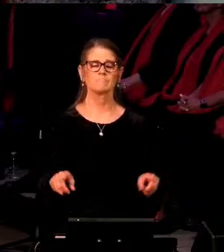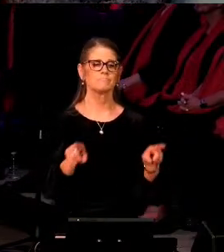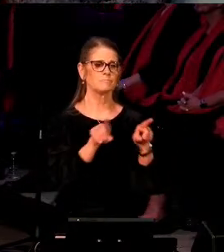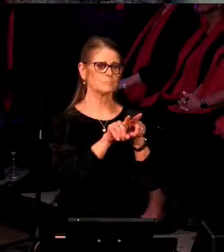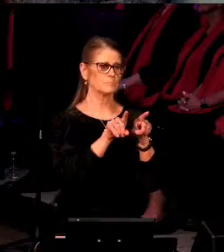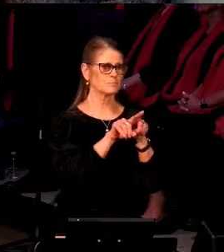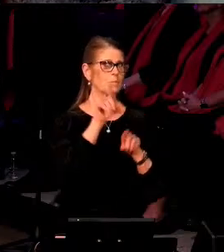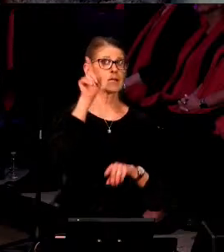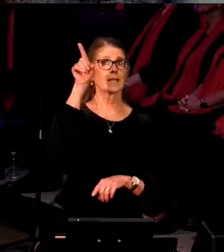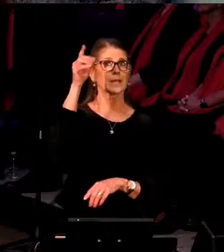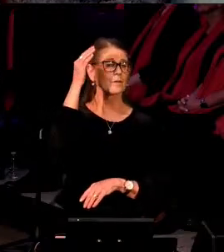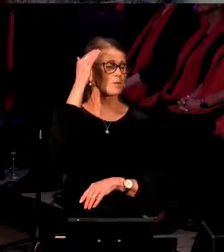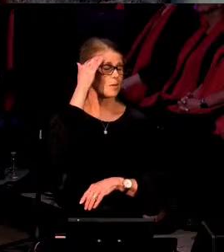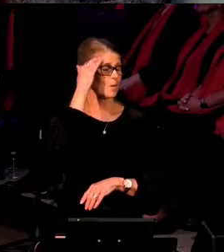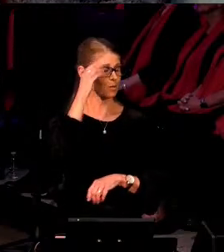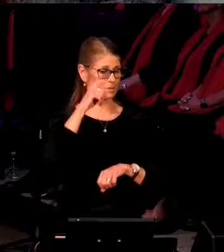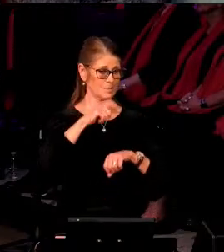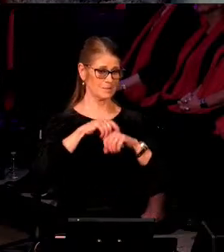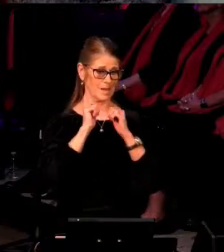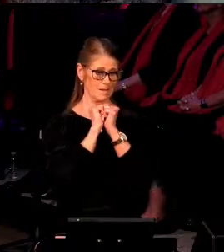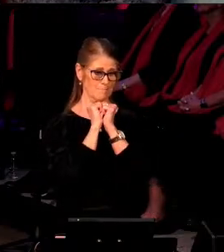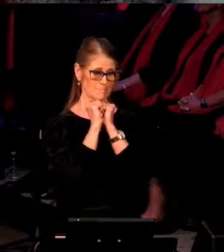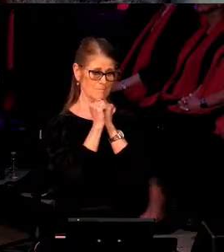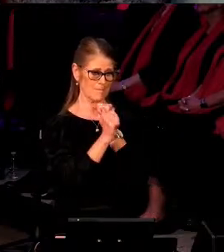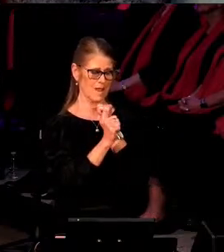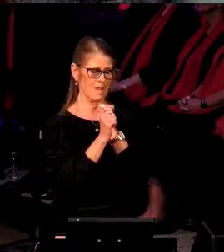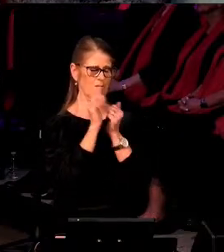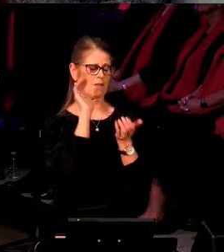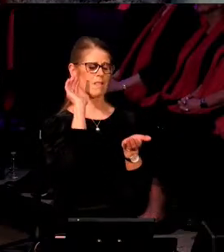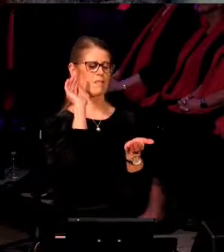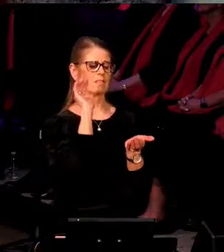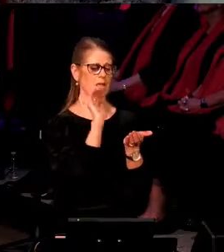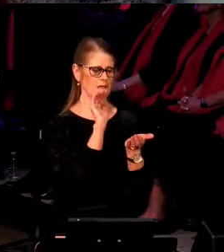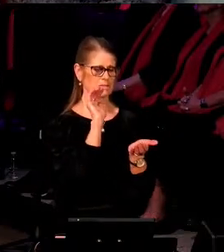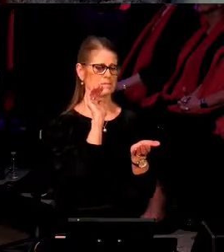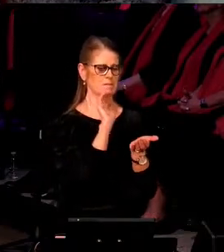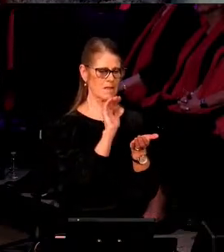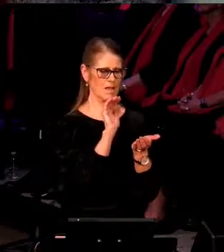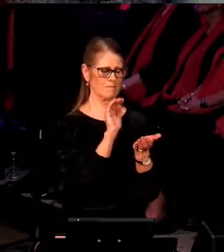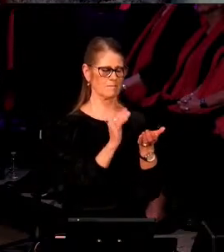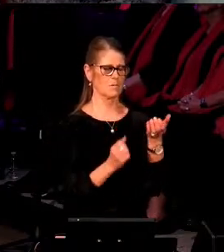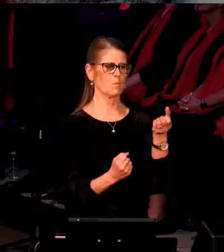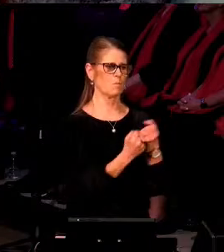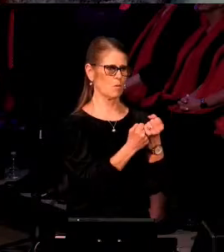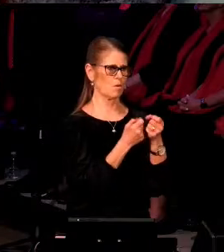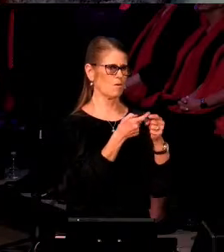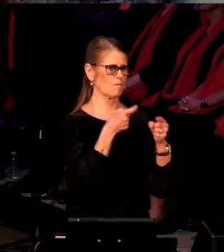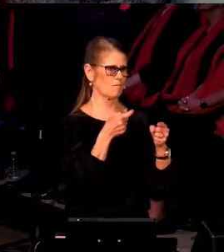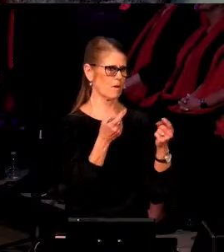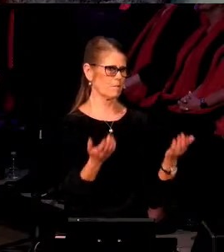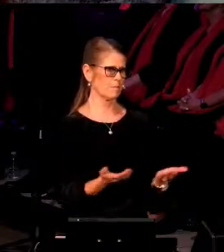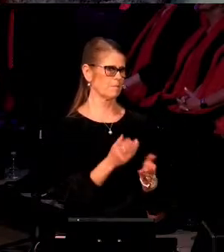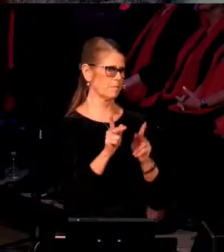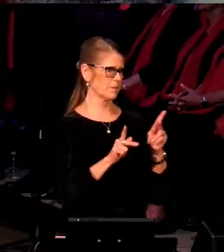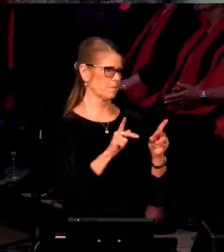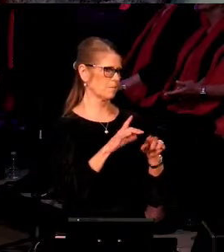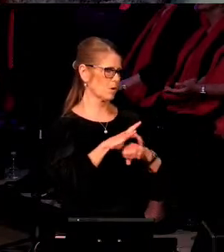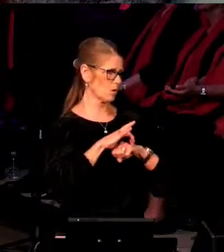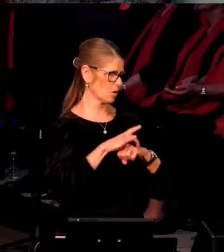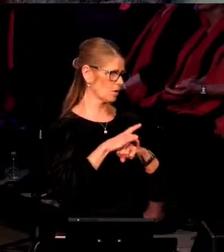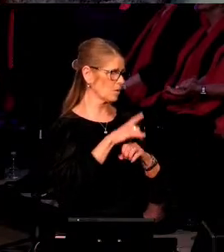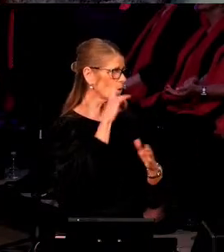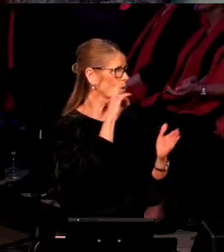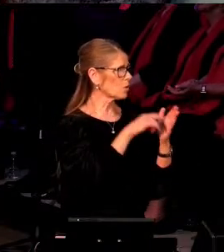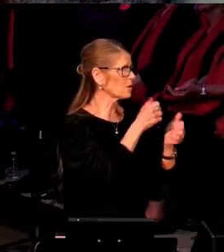as time went by, he would have less and less earthly support. Notice that in each of